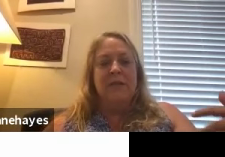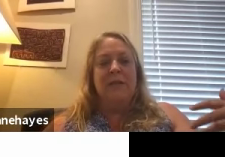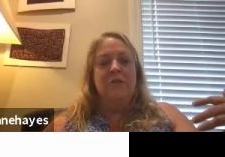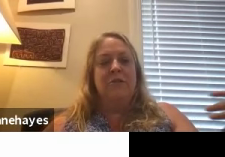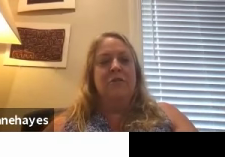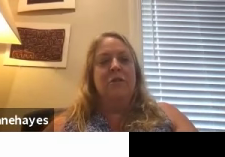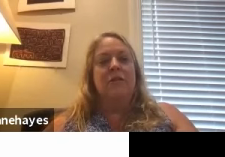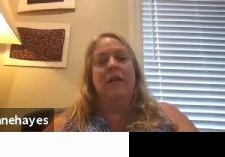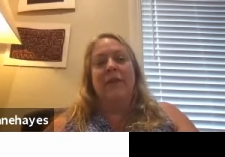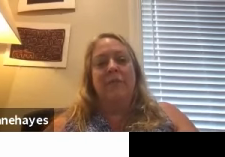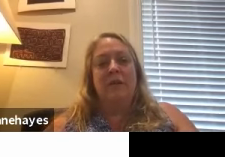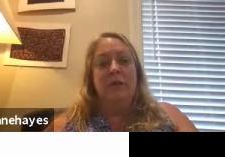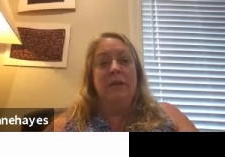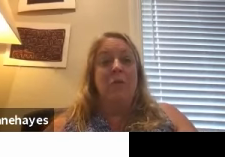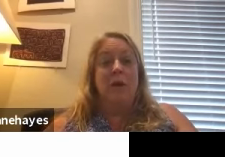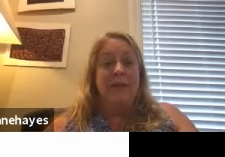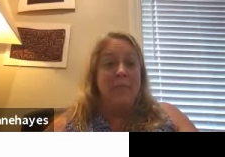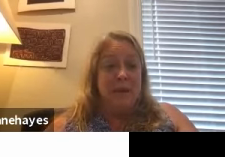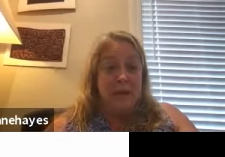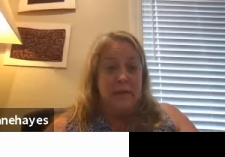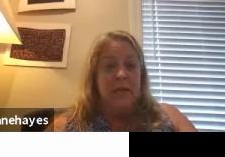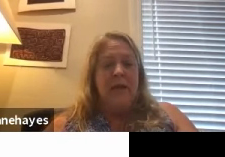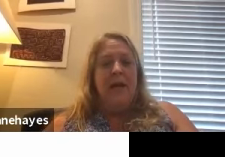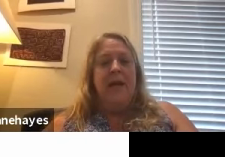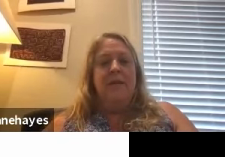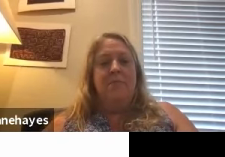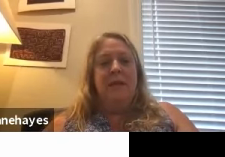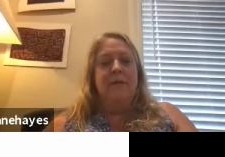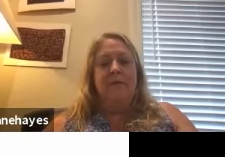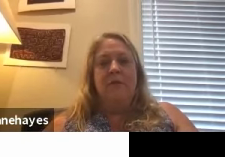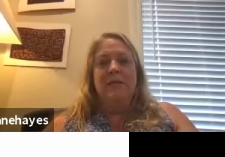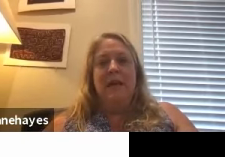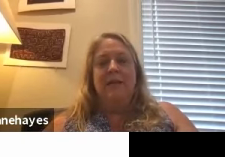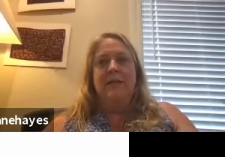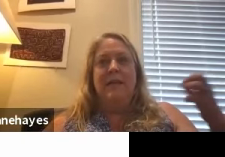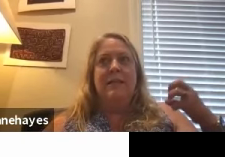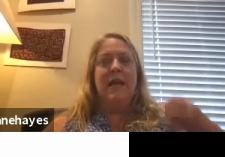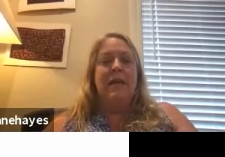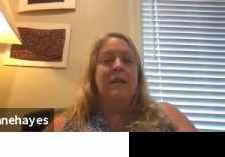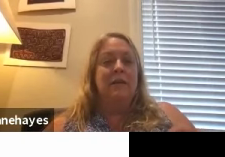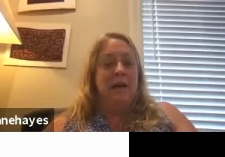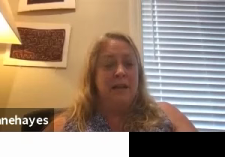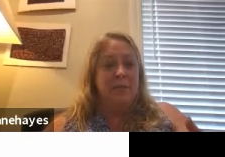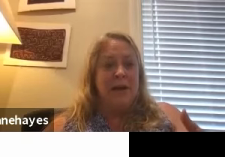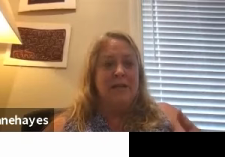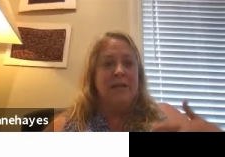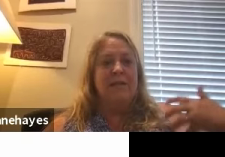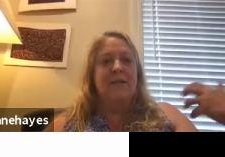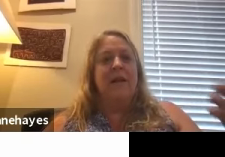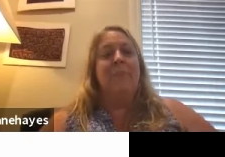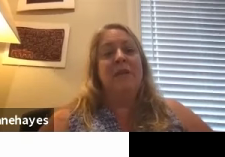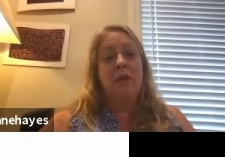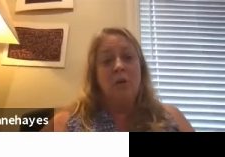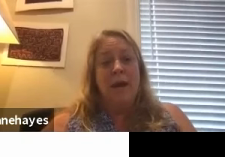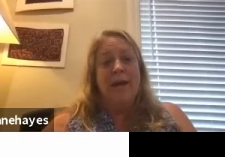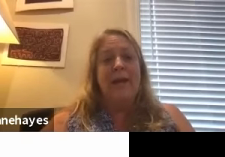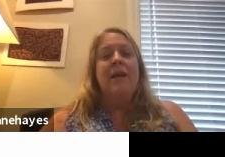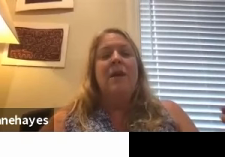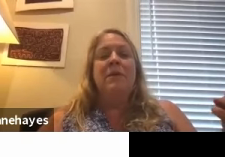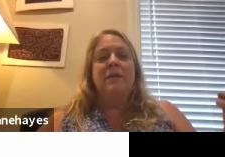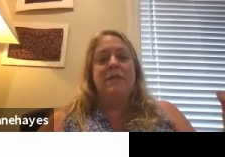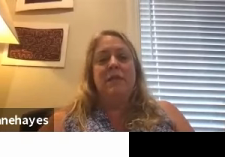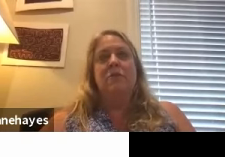practice for teachers, there's also a lot of ambiguity about what that means. And the benefit of UDL is that it's taking a lot of the practices that are happening